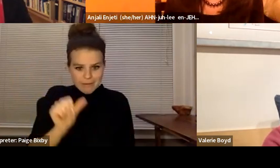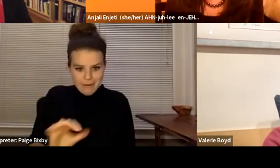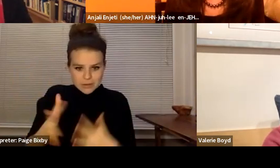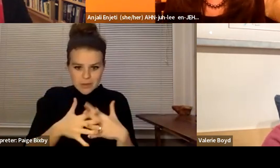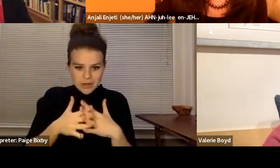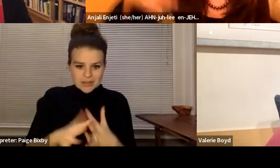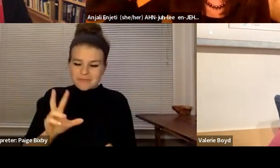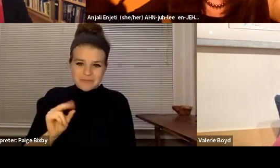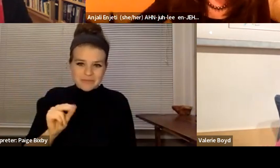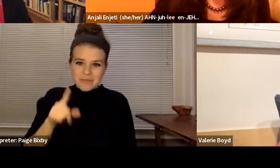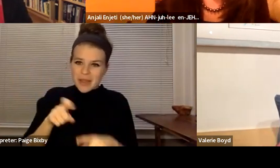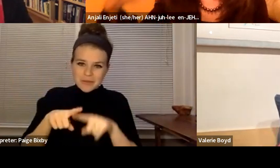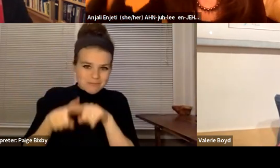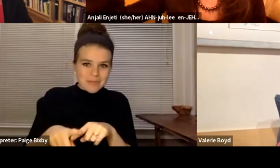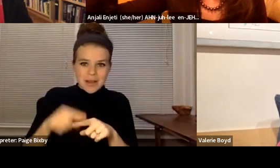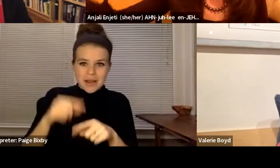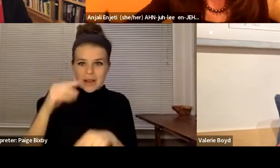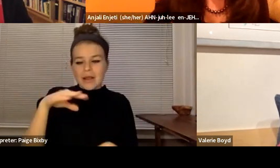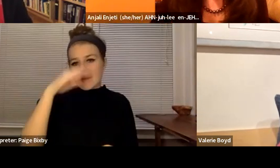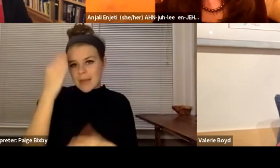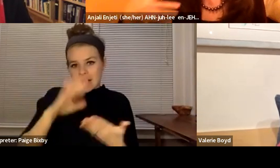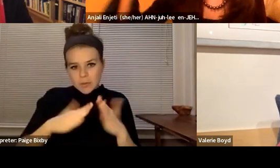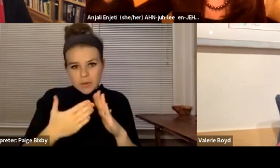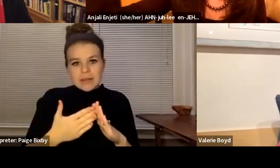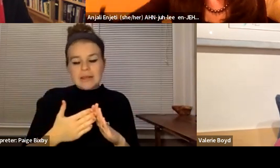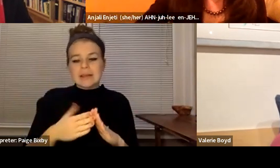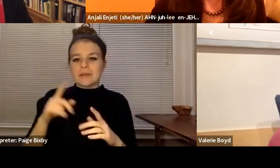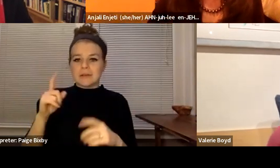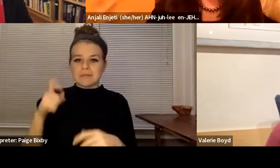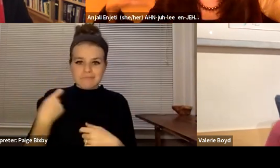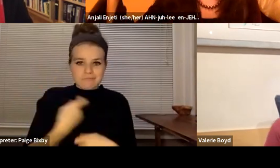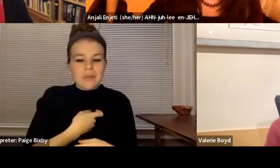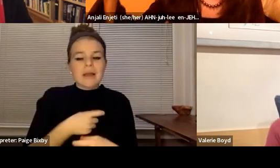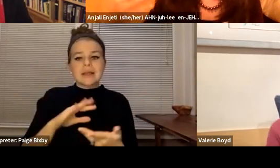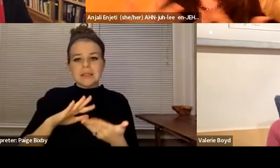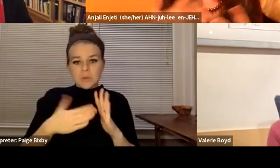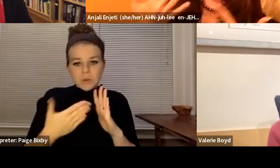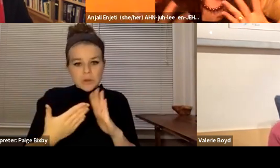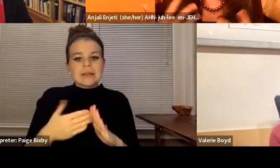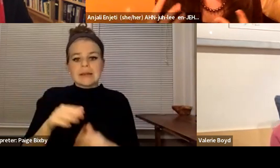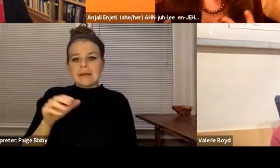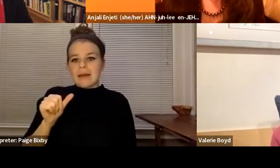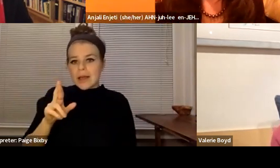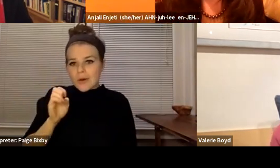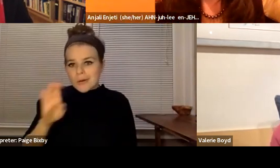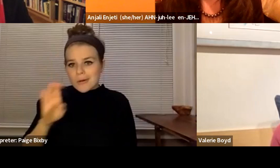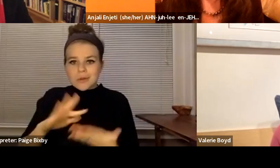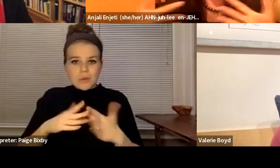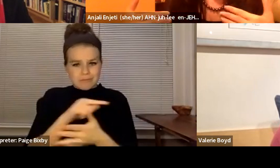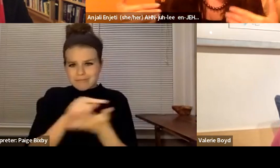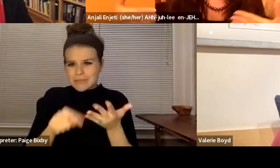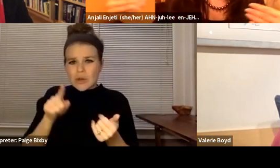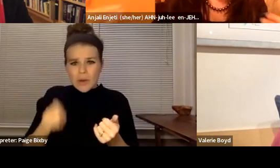really have to rely on the black community and the Latinx community and the Arab community. And you really do have to sort